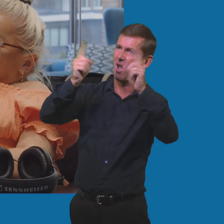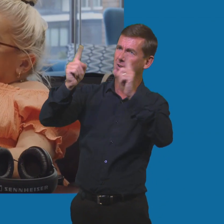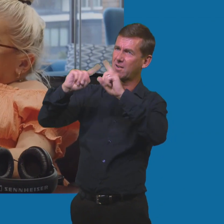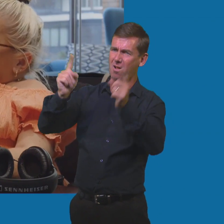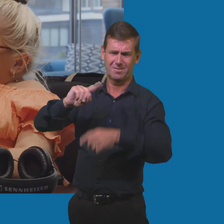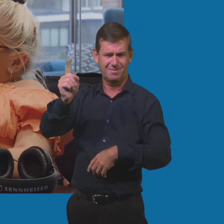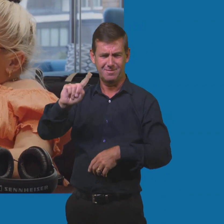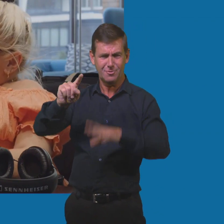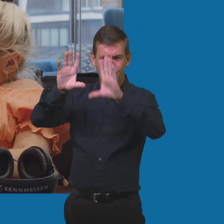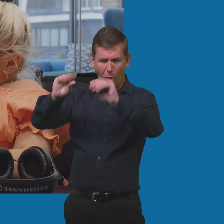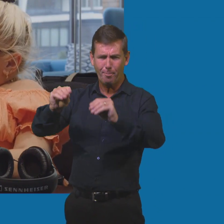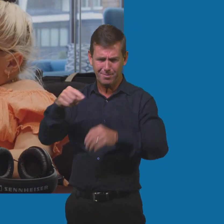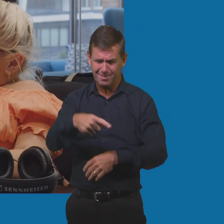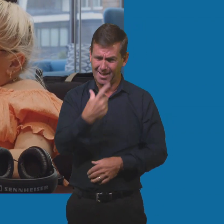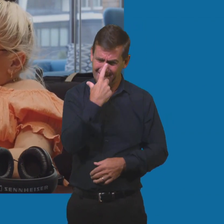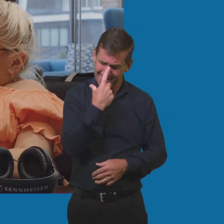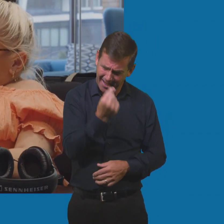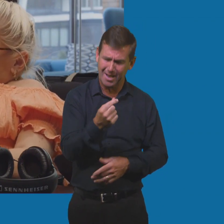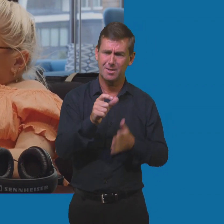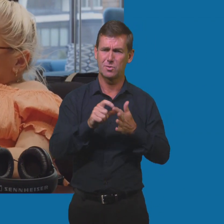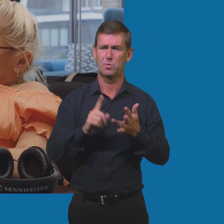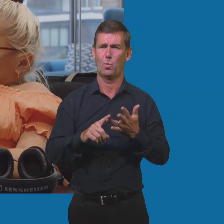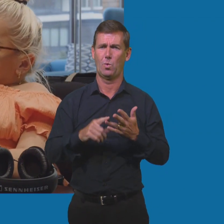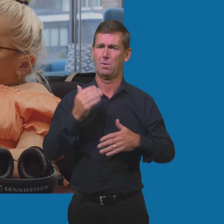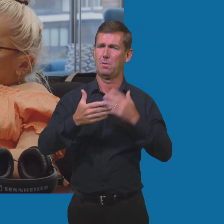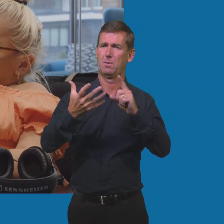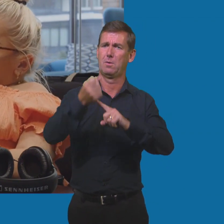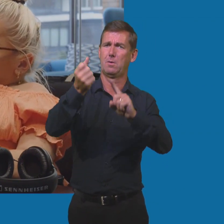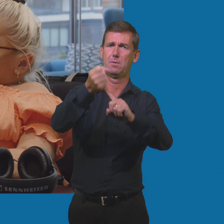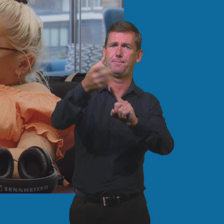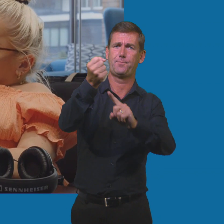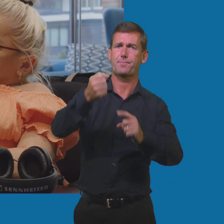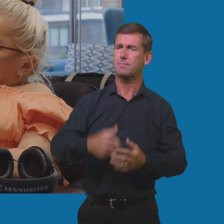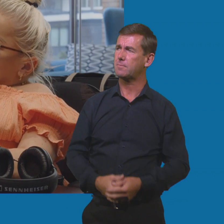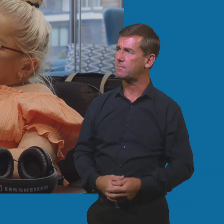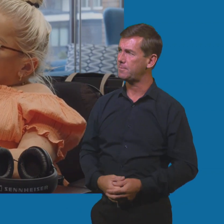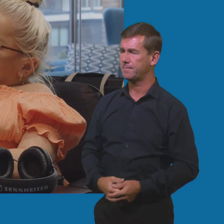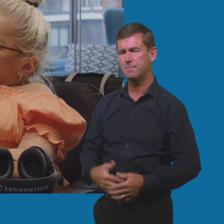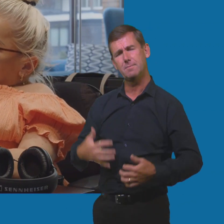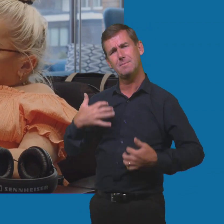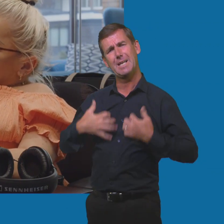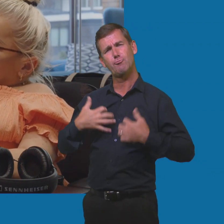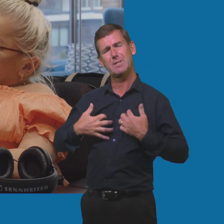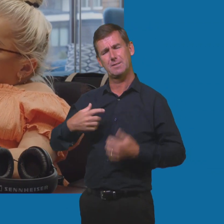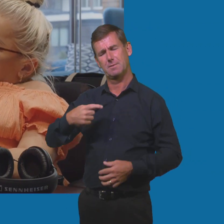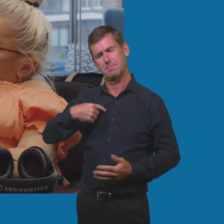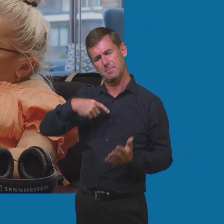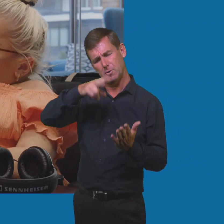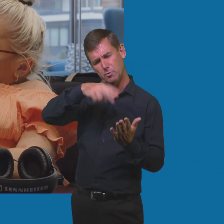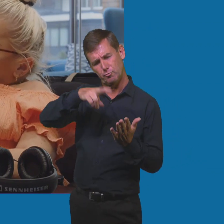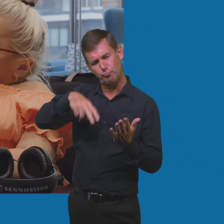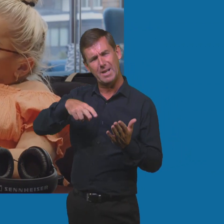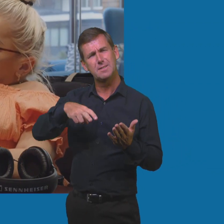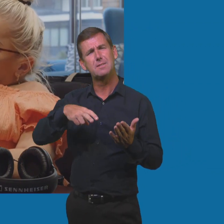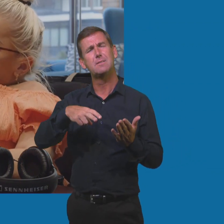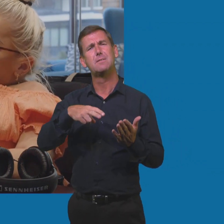the naysayers will be a thing of the past. But it's really interesting because I was actually thinking when I read this story,